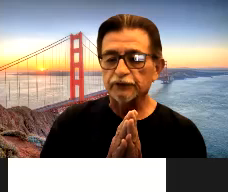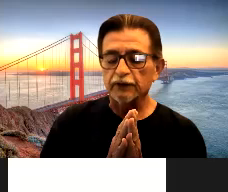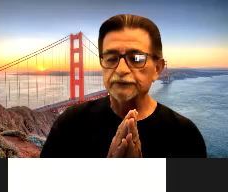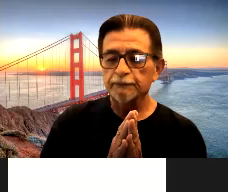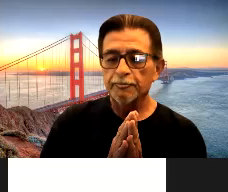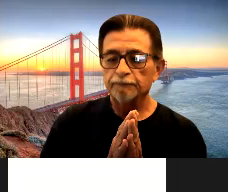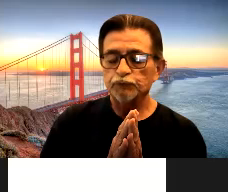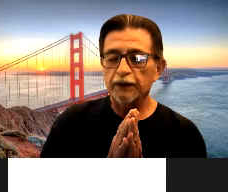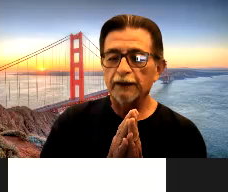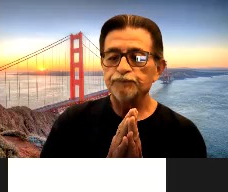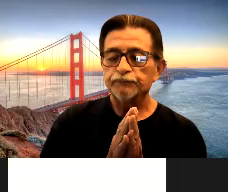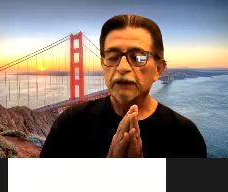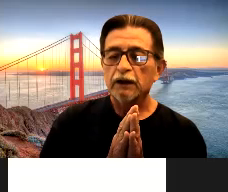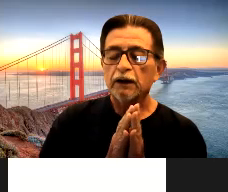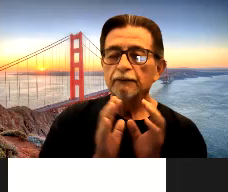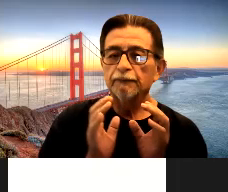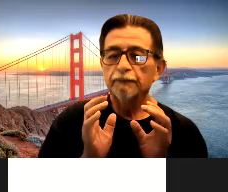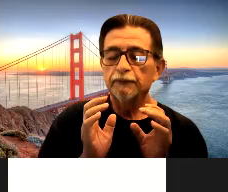those electrons, okay,